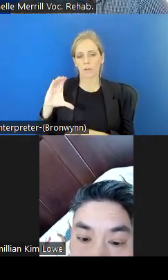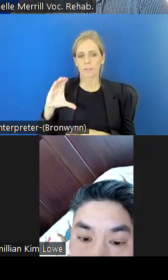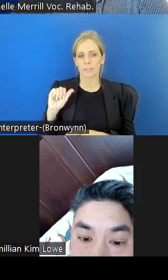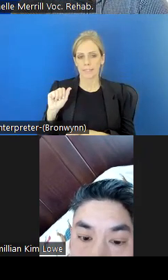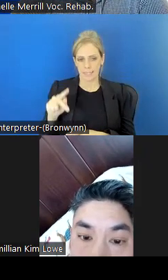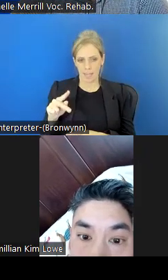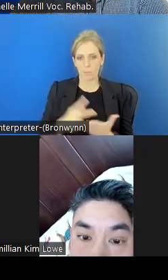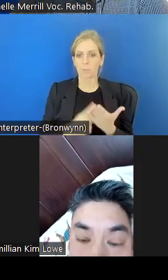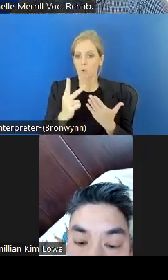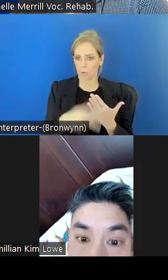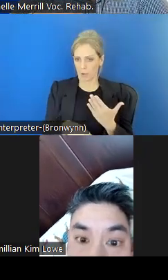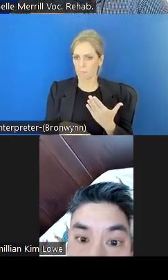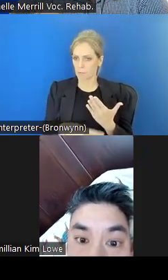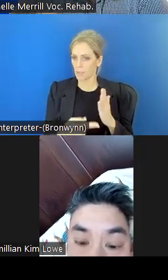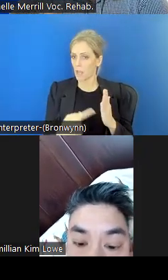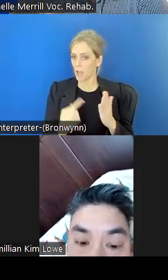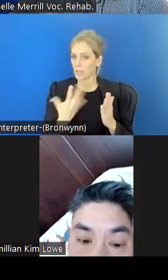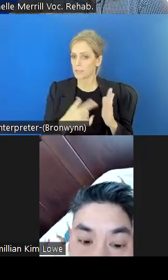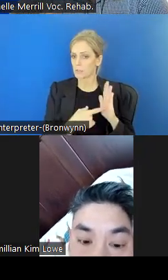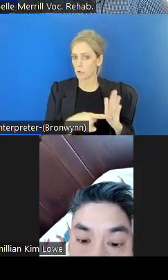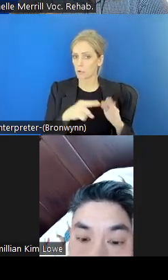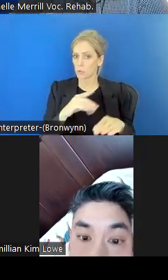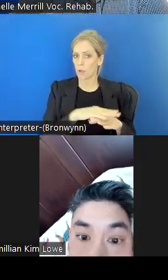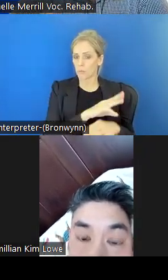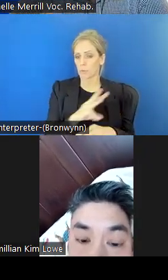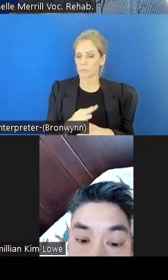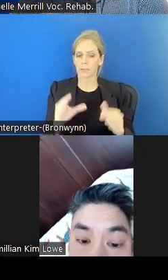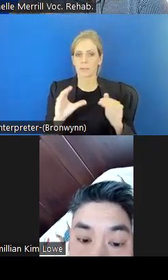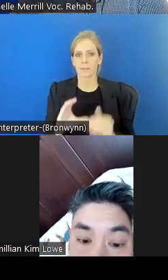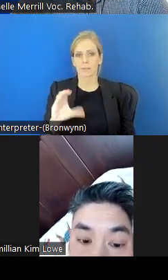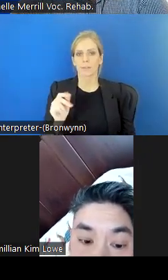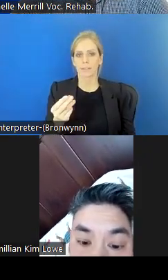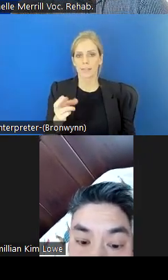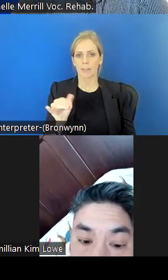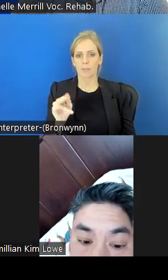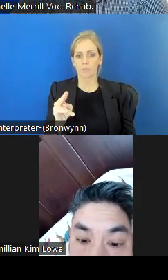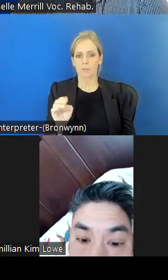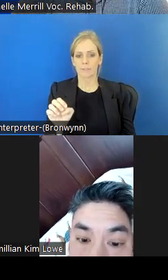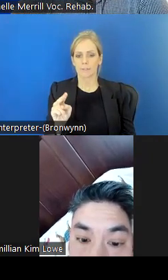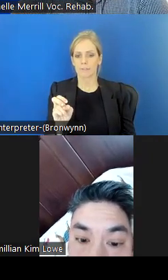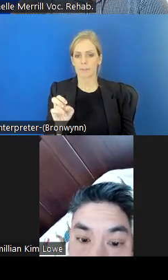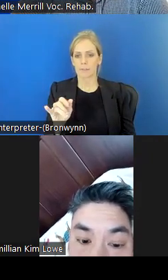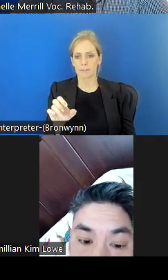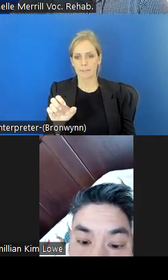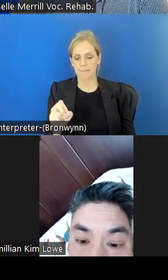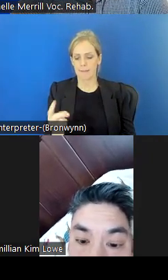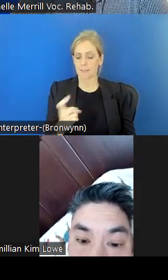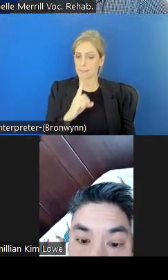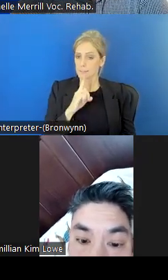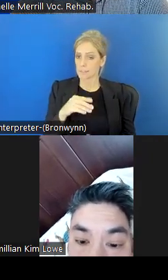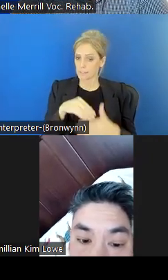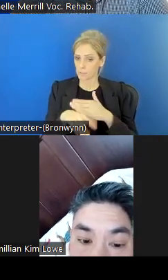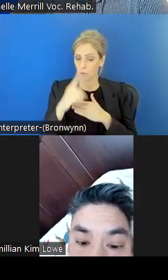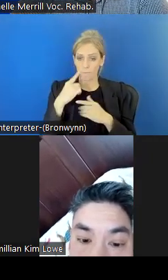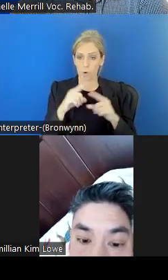well. Catherine Nielsen asked if the website was accessible for a screen reader. Yes, it is. Thank you so